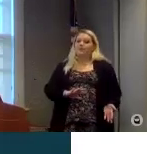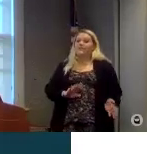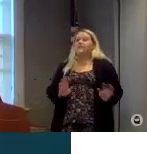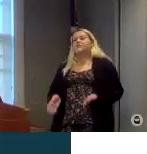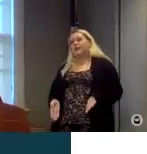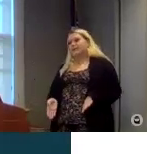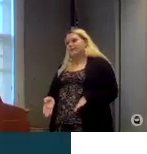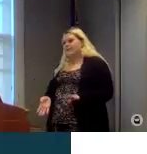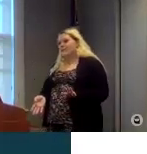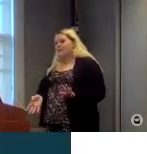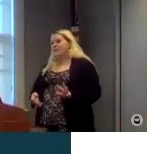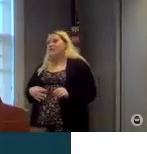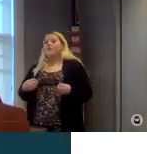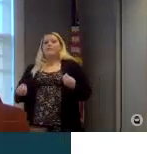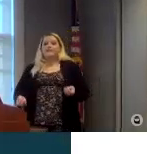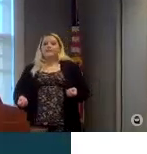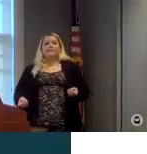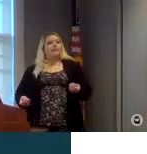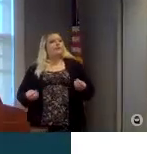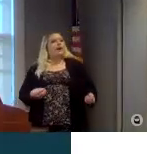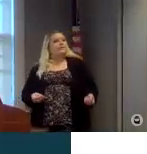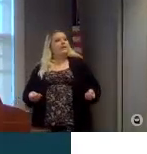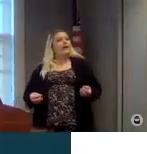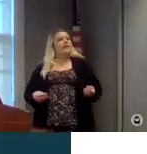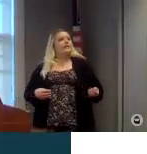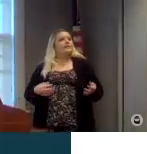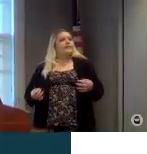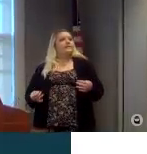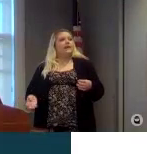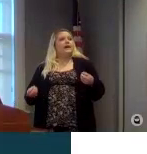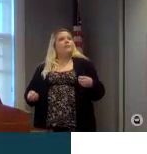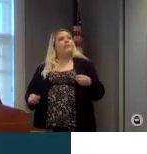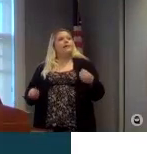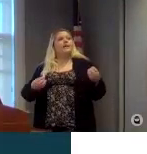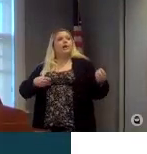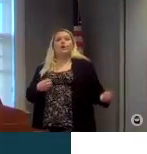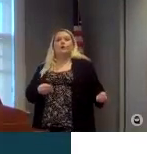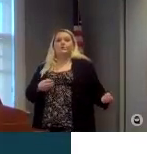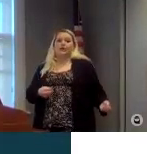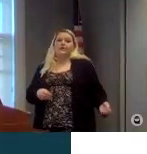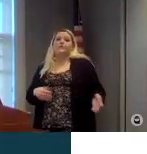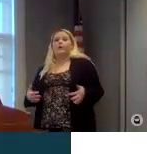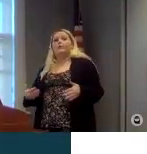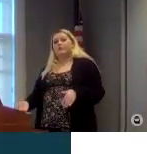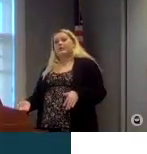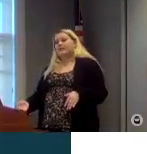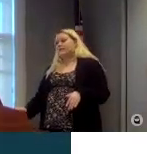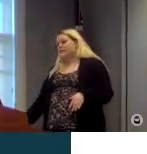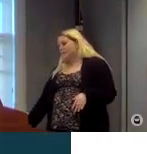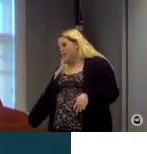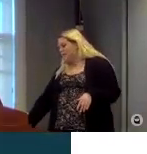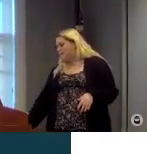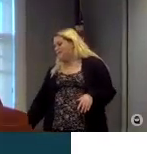from 2014 to 2017. This specifically, what I'm looking at, is the focus on how we created our No Strike List for